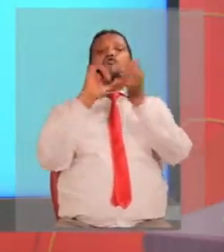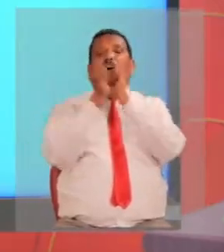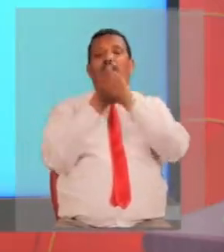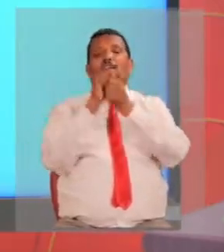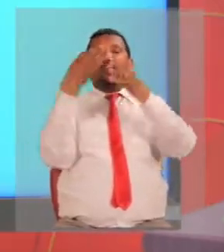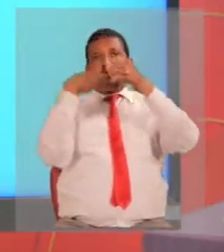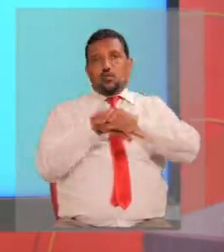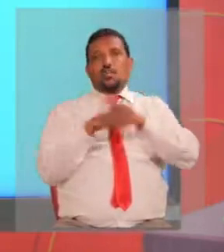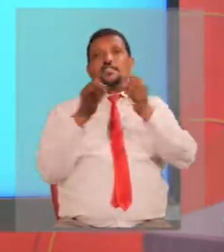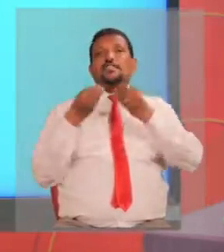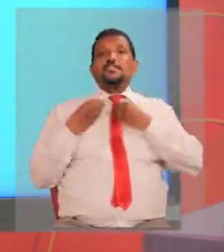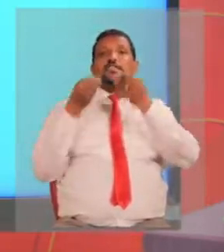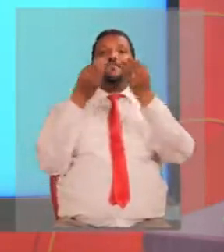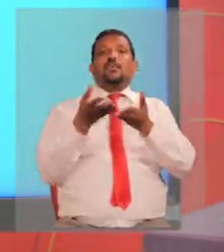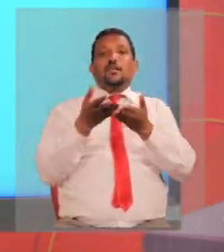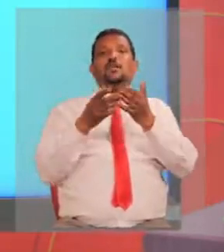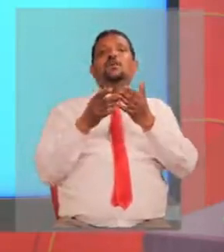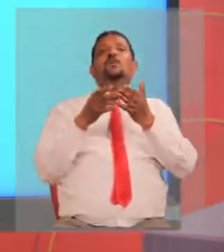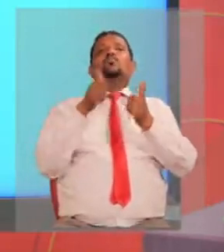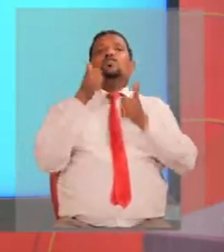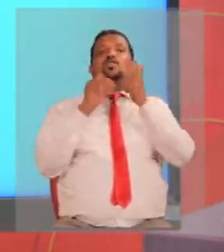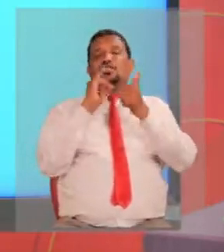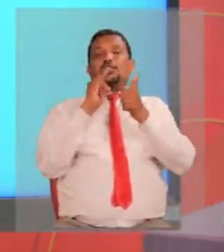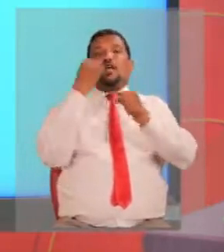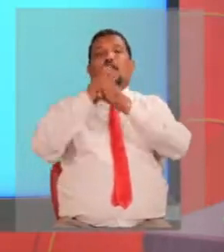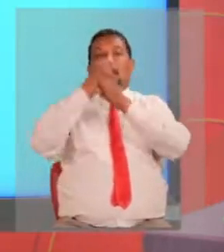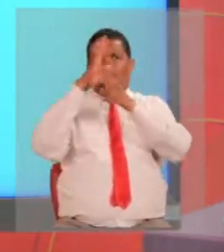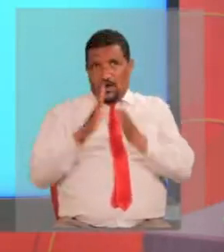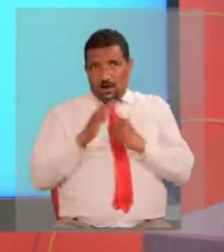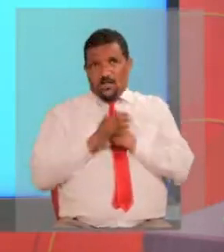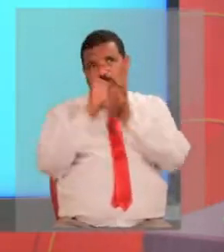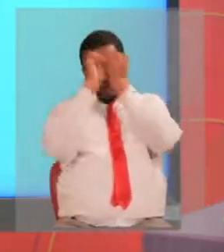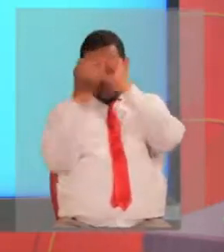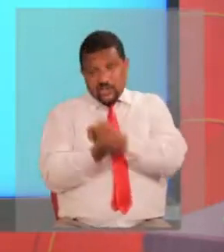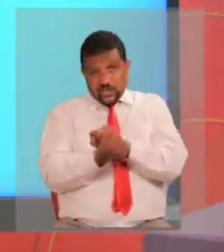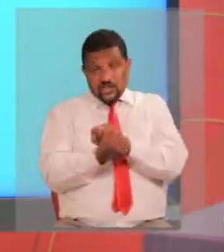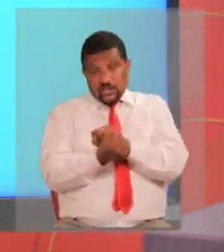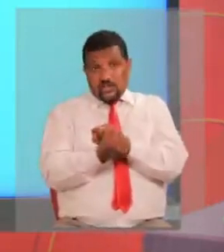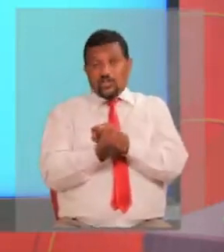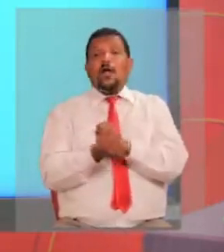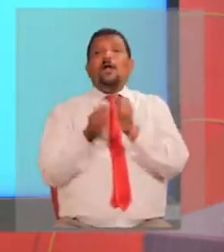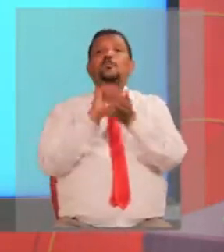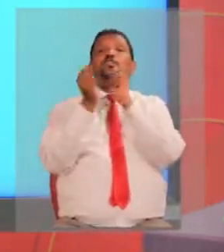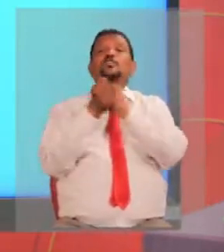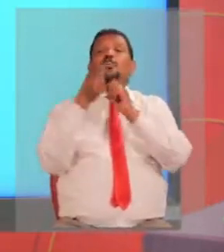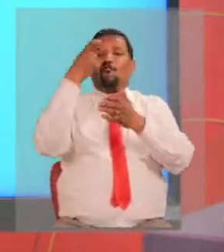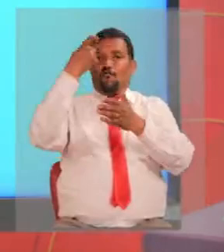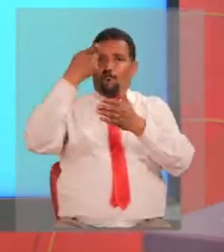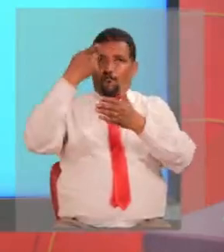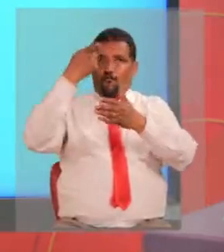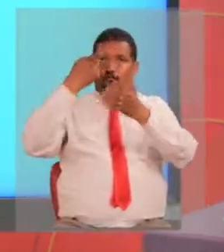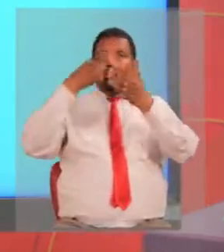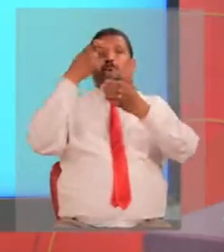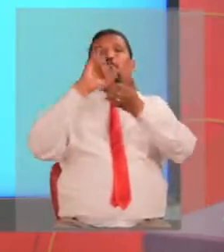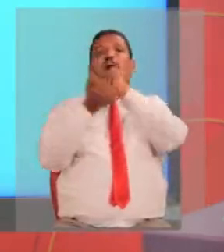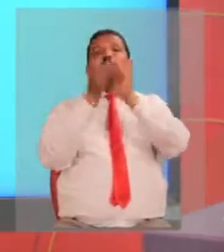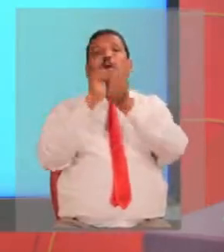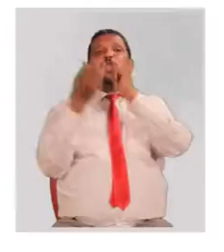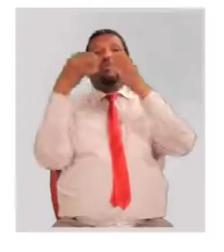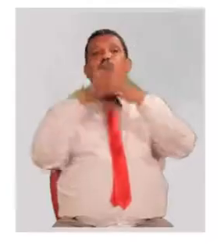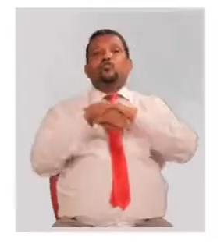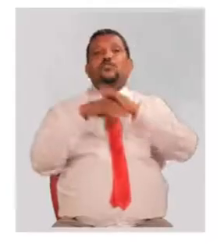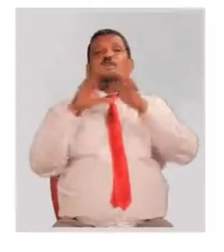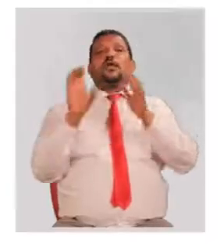input that is given up, which is labor, and the changing the variable input capital that is gained, which